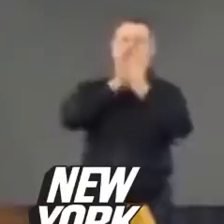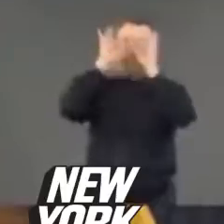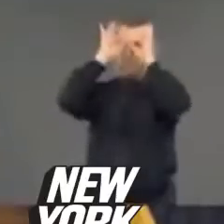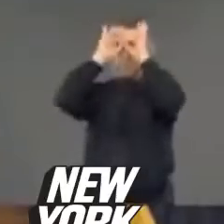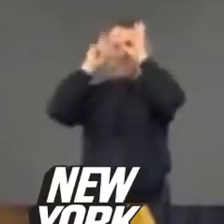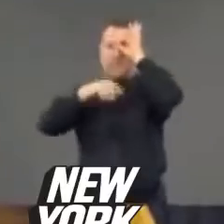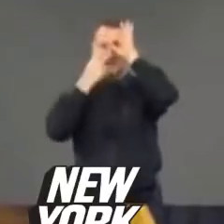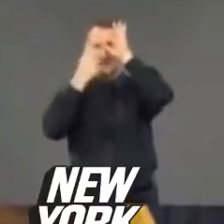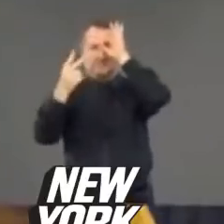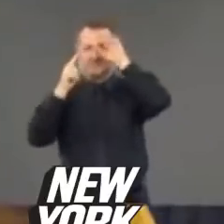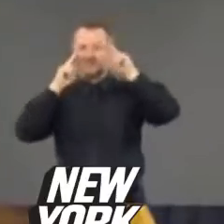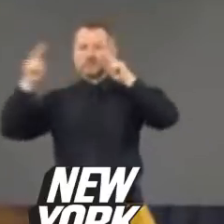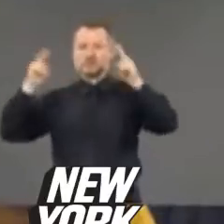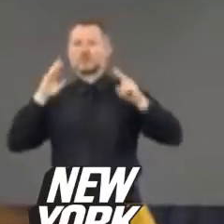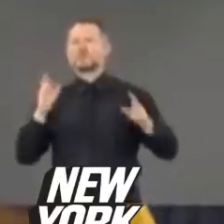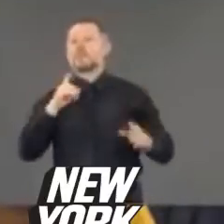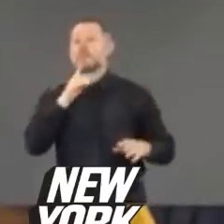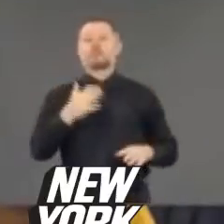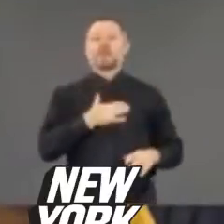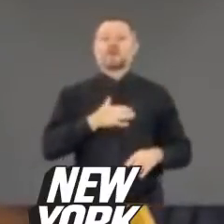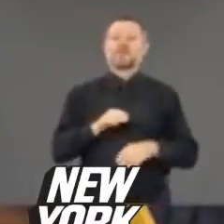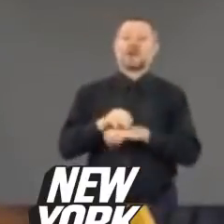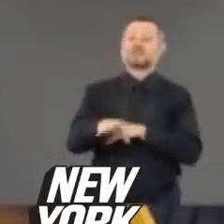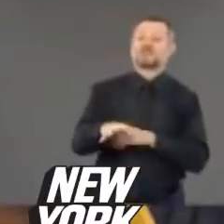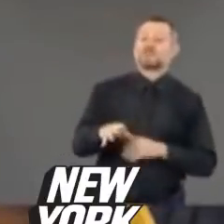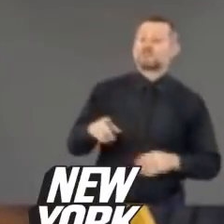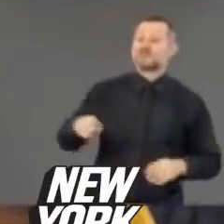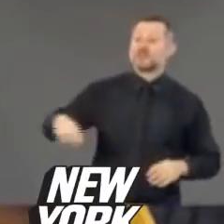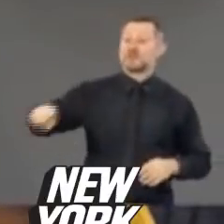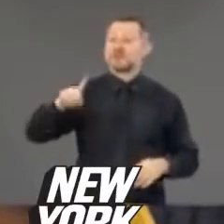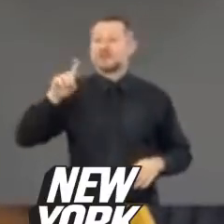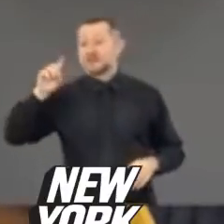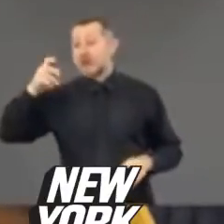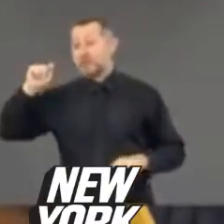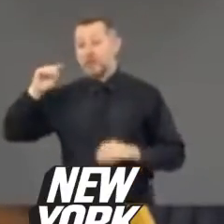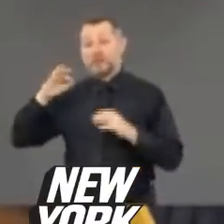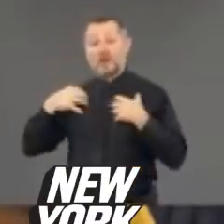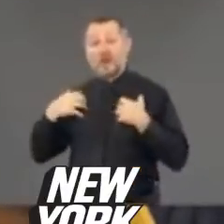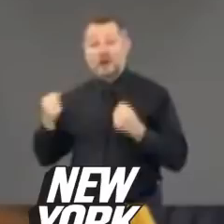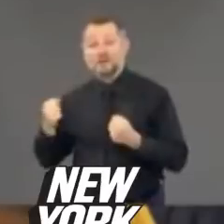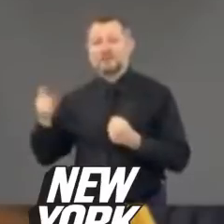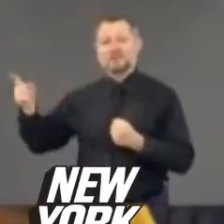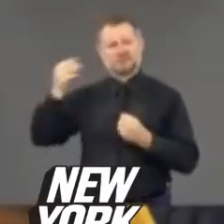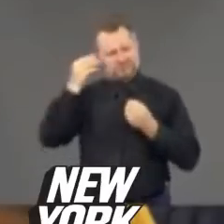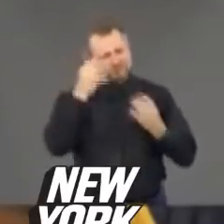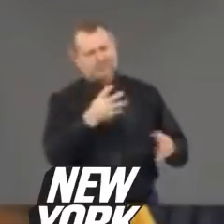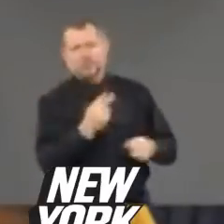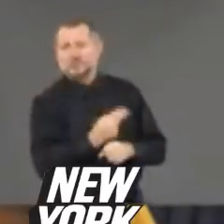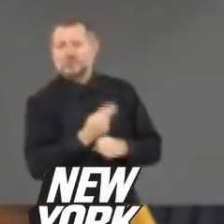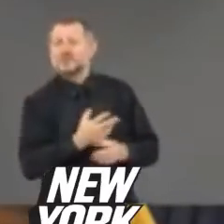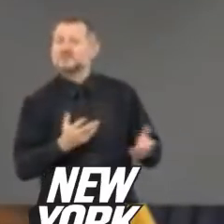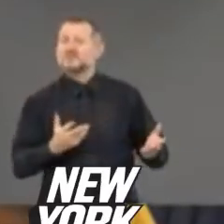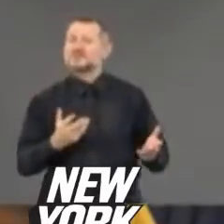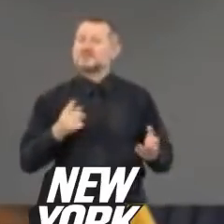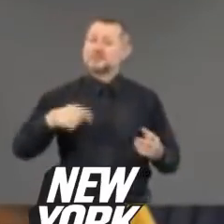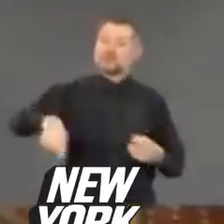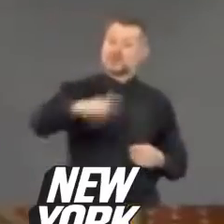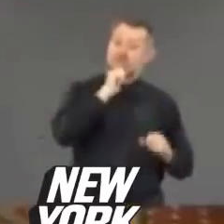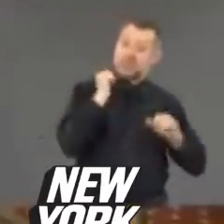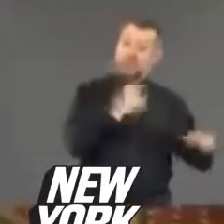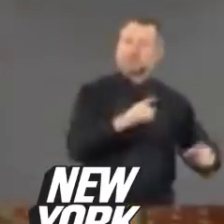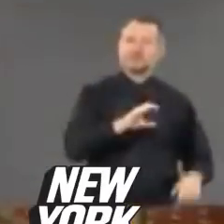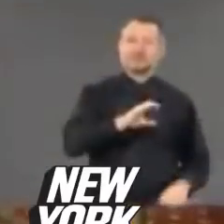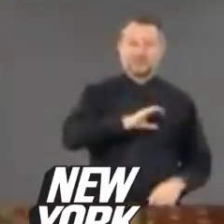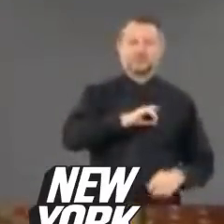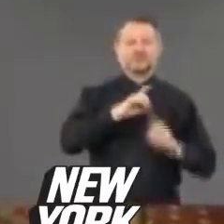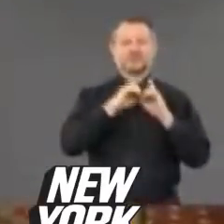advice, health commissioner's advice is wear a mask, and I think every police department should communicate that to the police. The